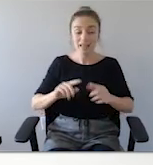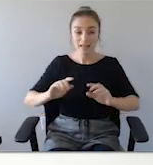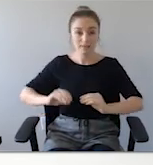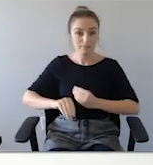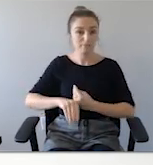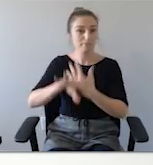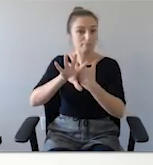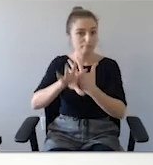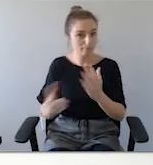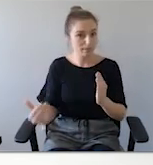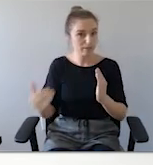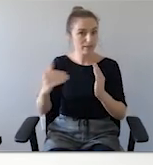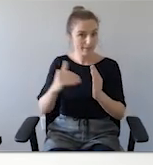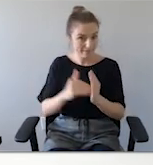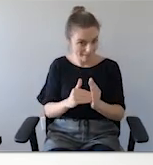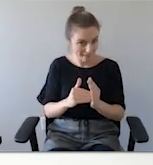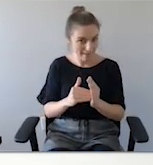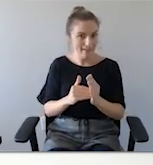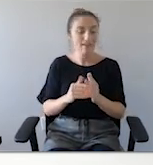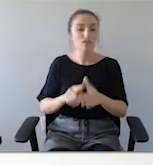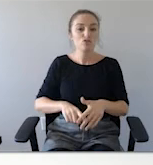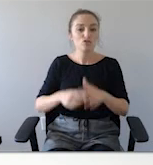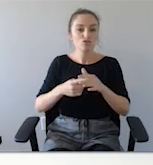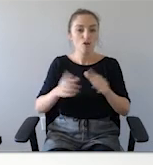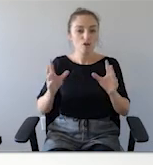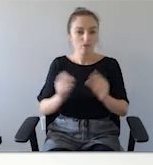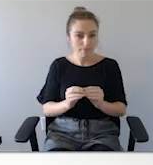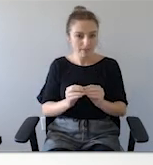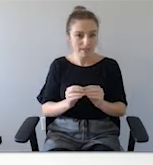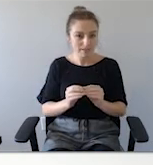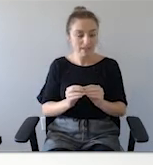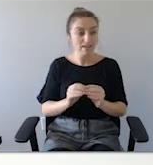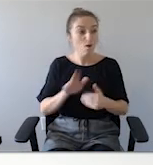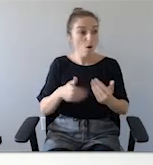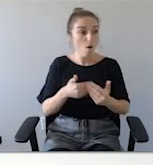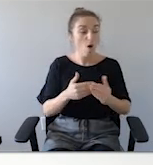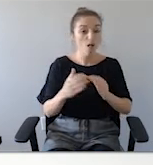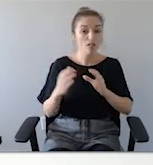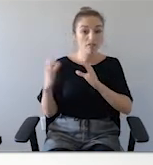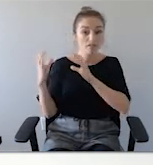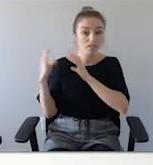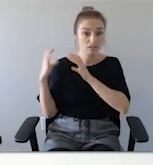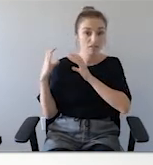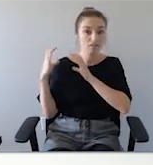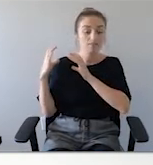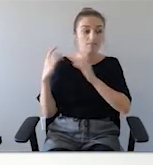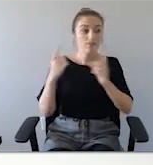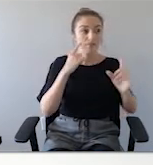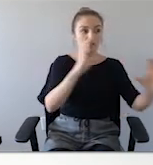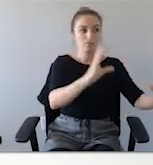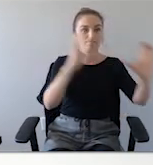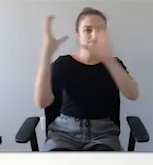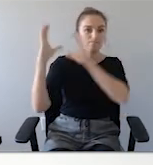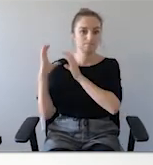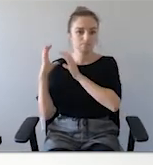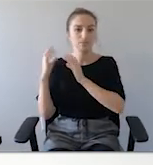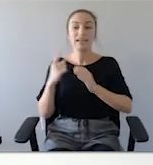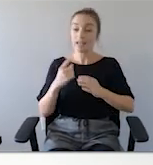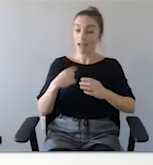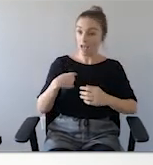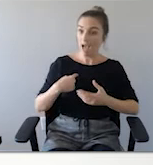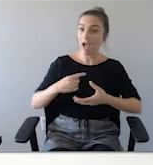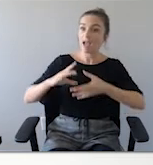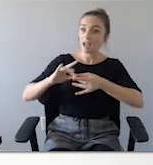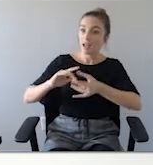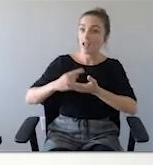then to come back in and participate and engage without falling apart. And it was a very good meeting. We ended up